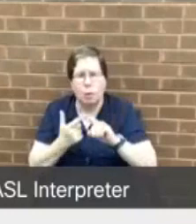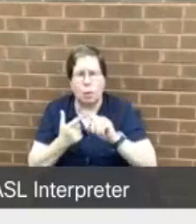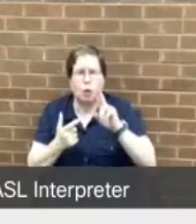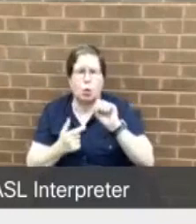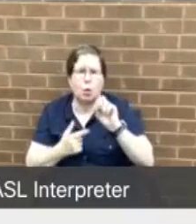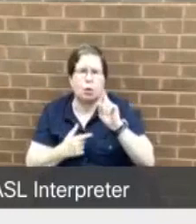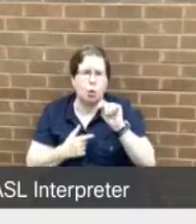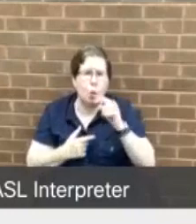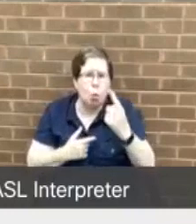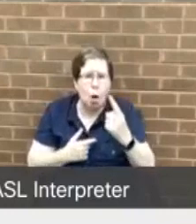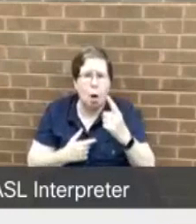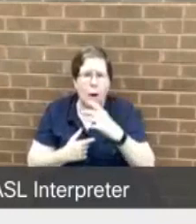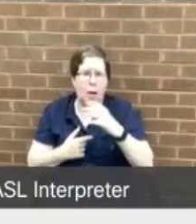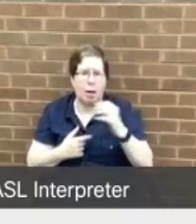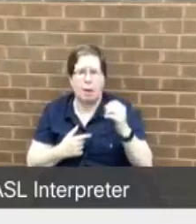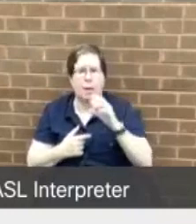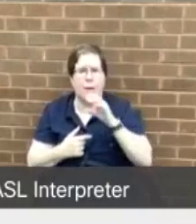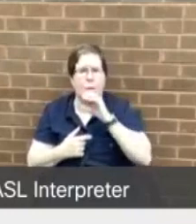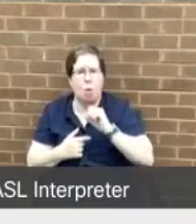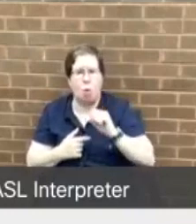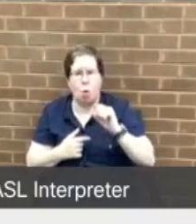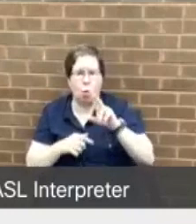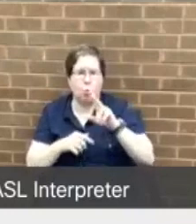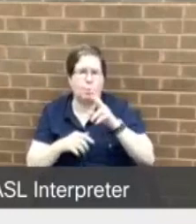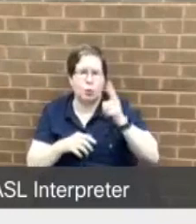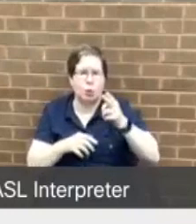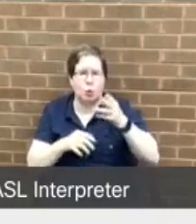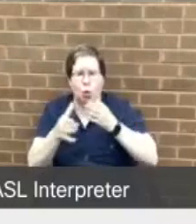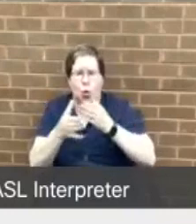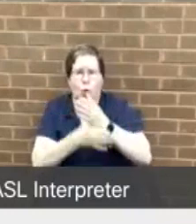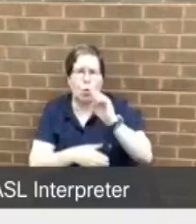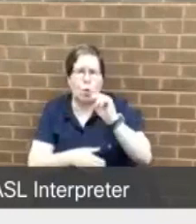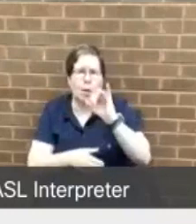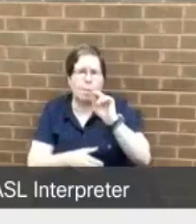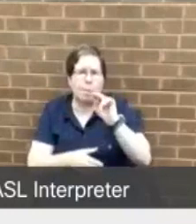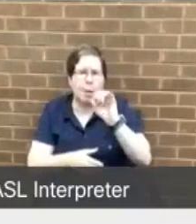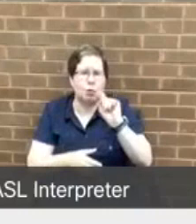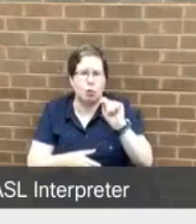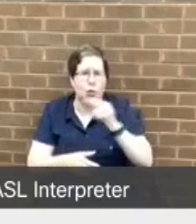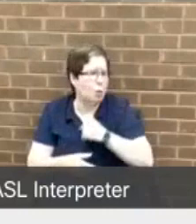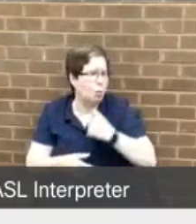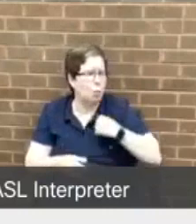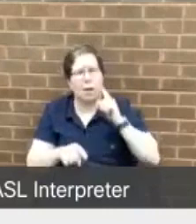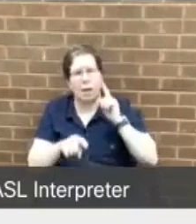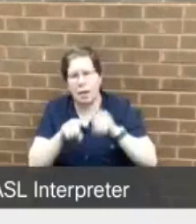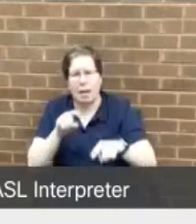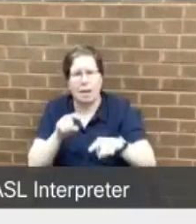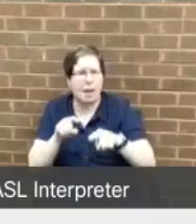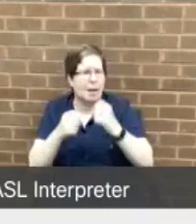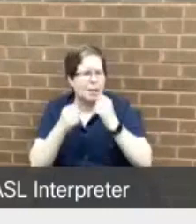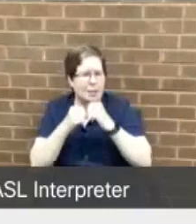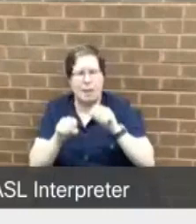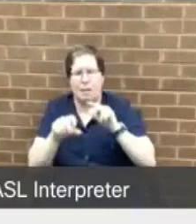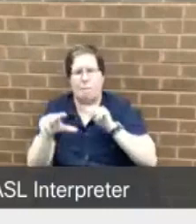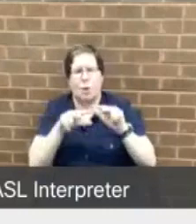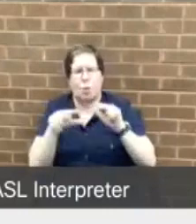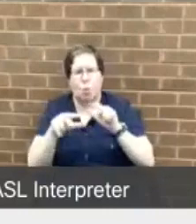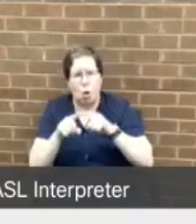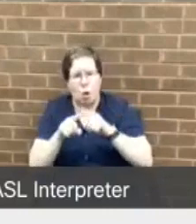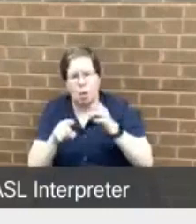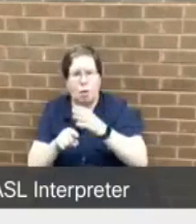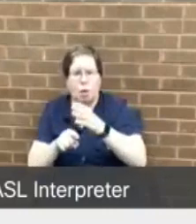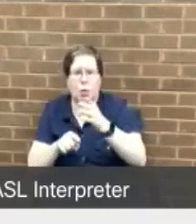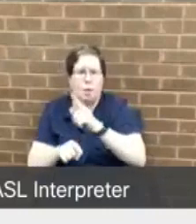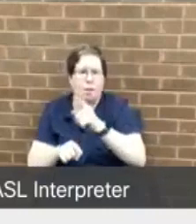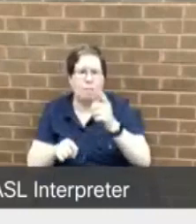1, and even the old historic National Road that goes right through Main Street. We cannot safely walk on those portions of road that have